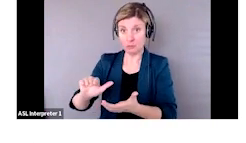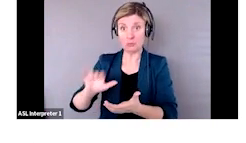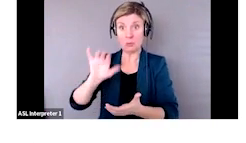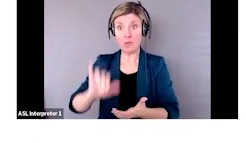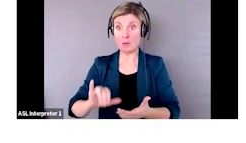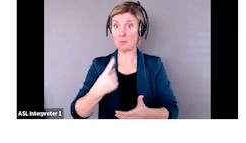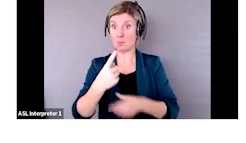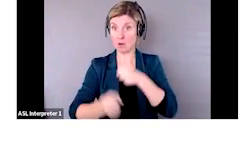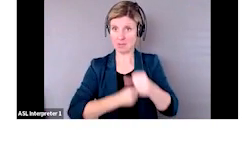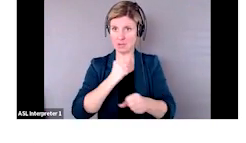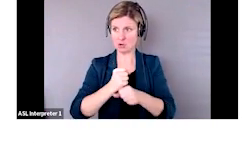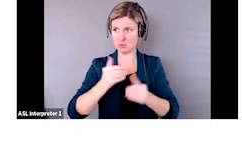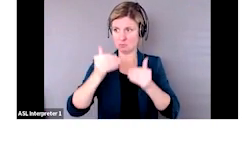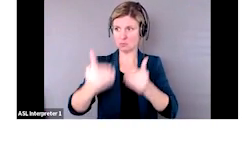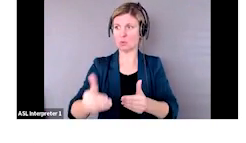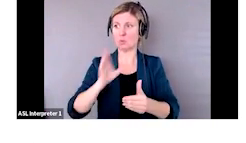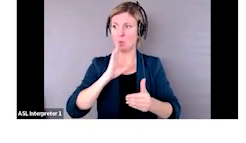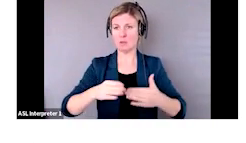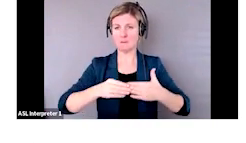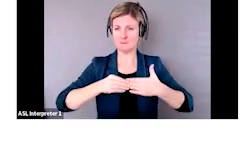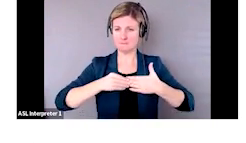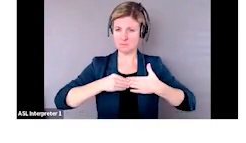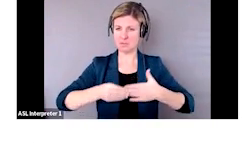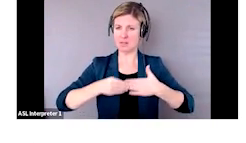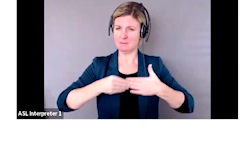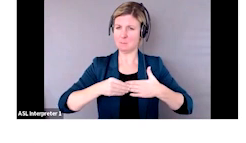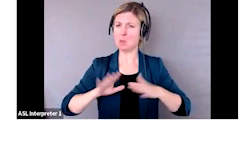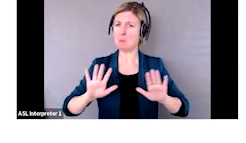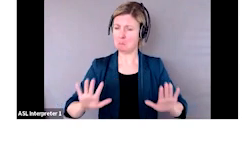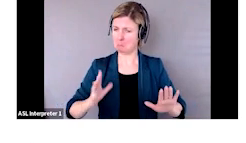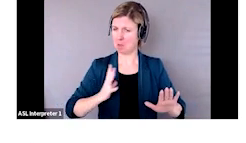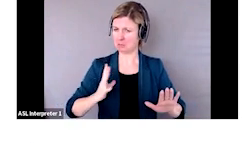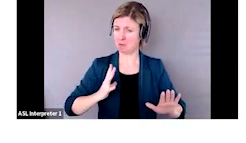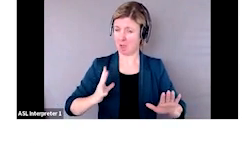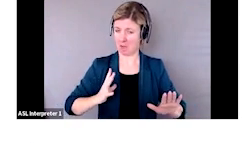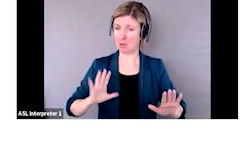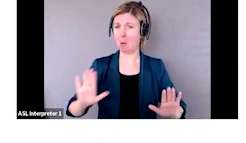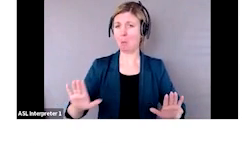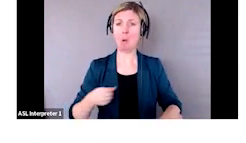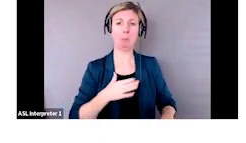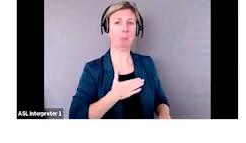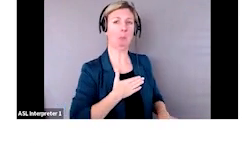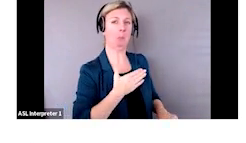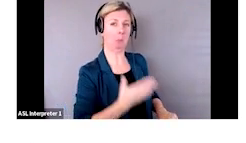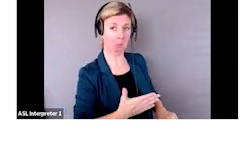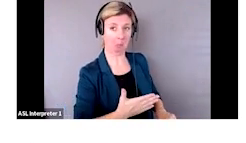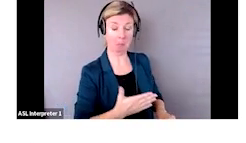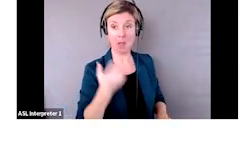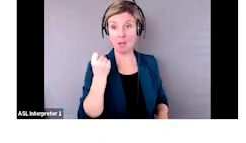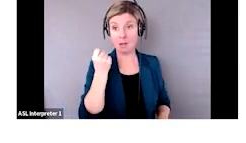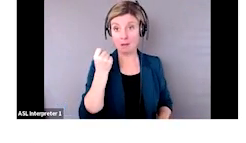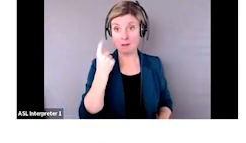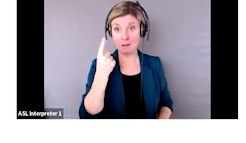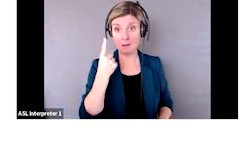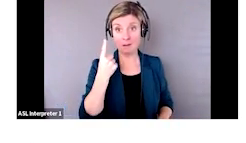But 1 year plus a day, they're going to start really driving this home. Because again, if you